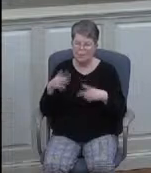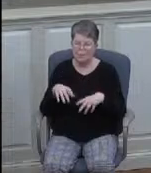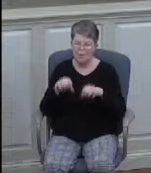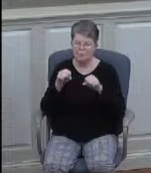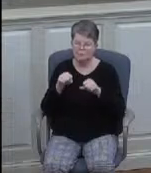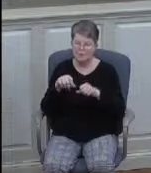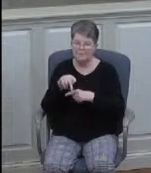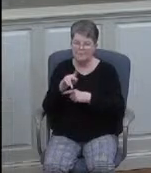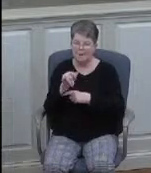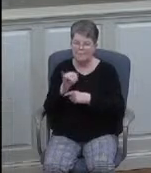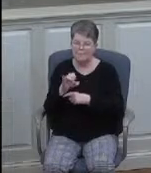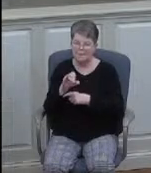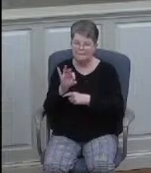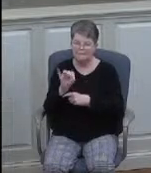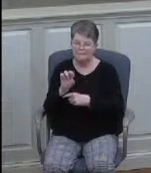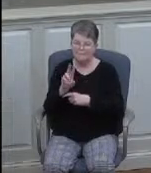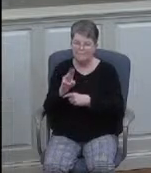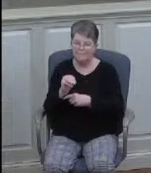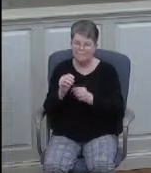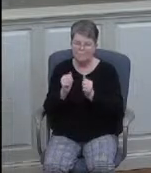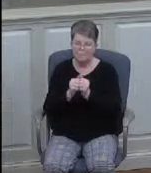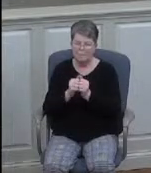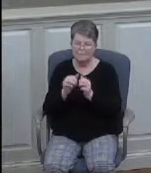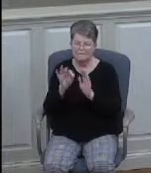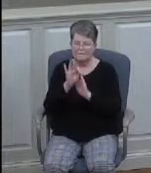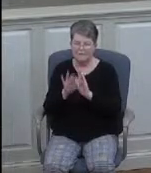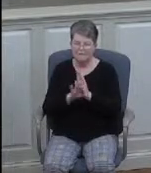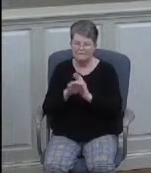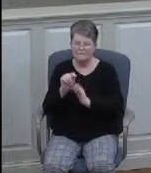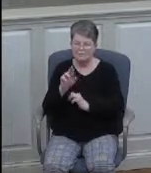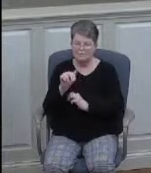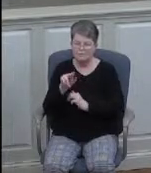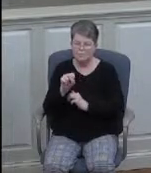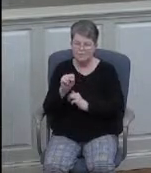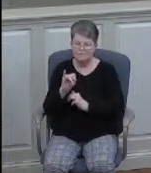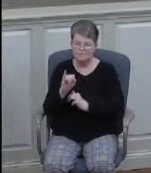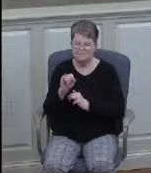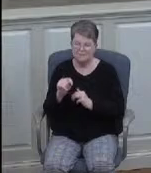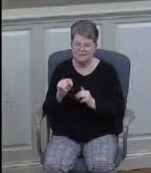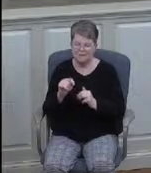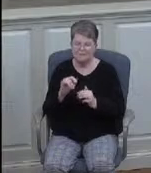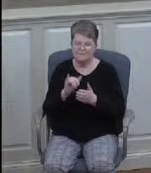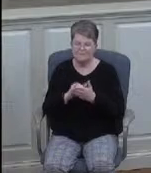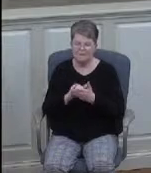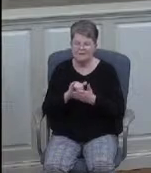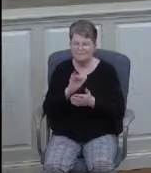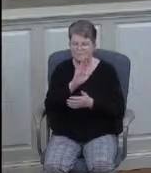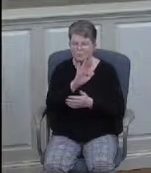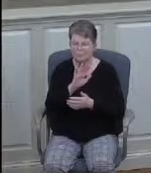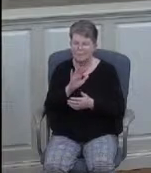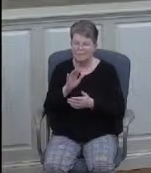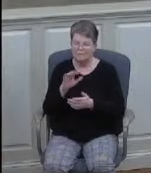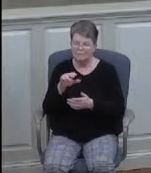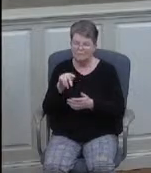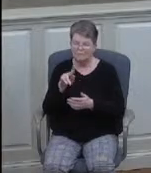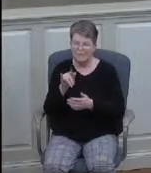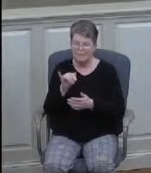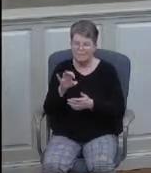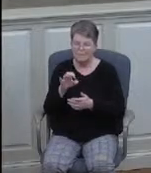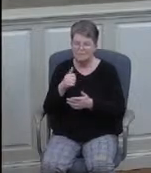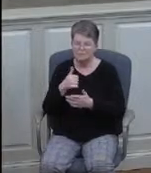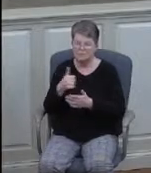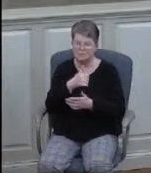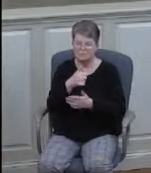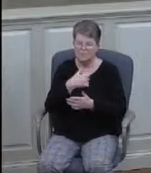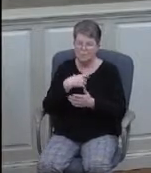public forum with Frankfort Transit, which is a City of Frankfort arm of their public transportation, and we are going to ask the